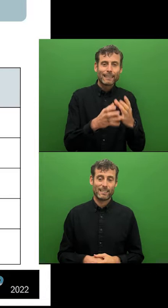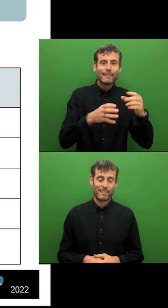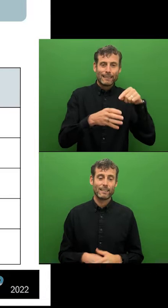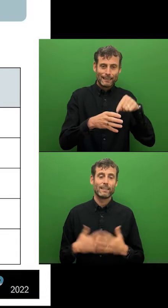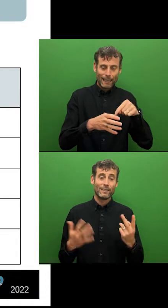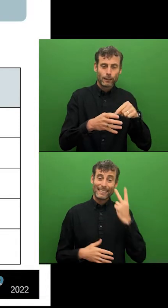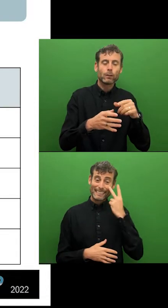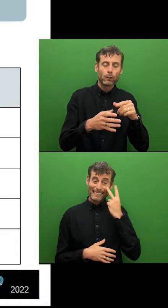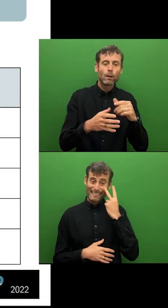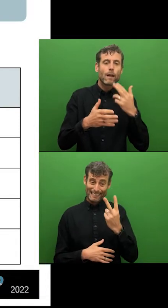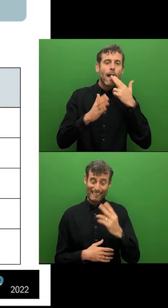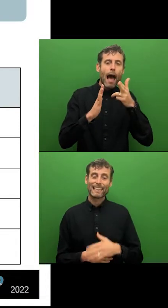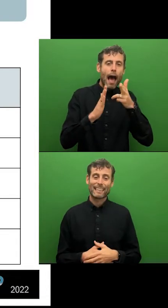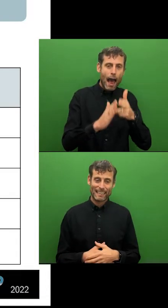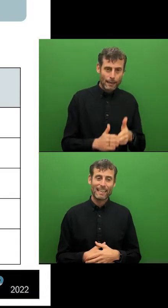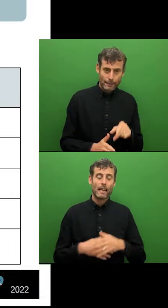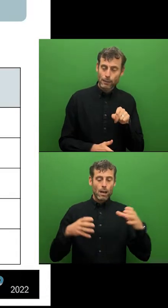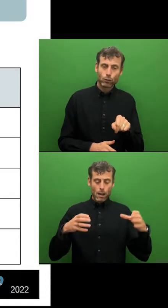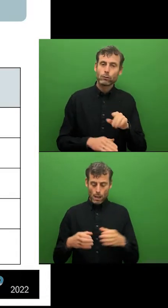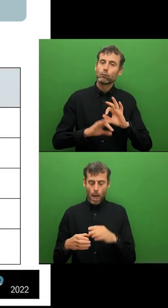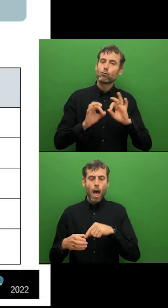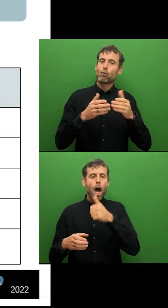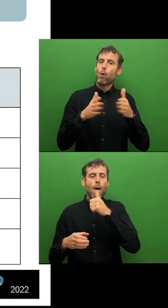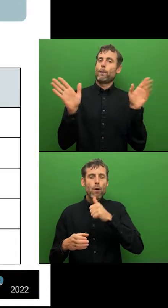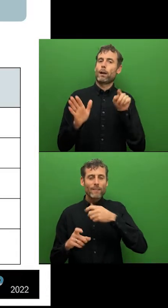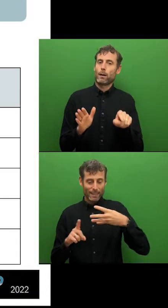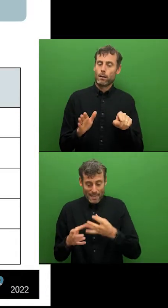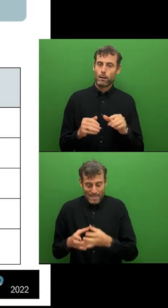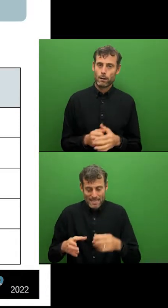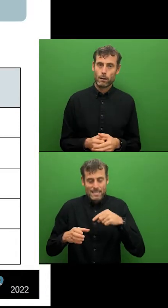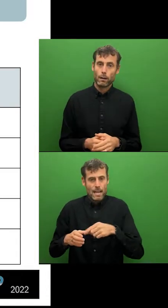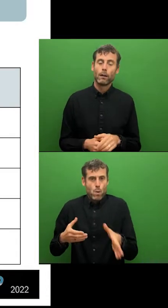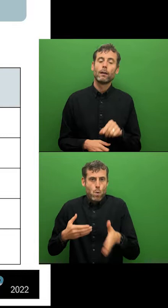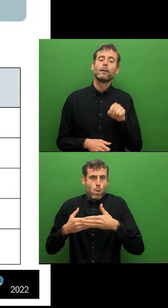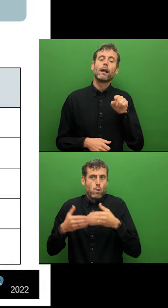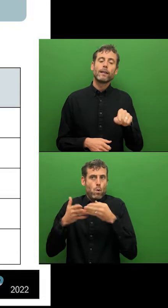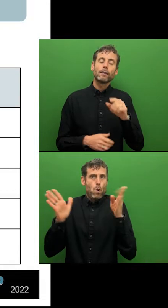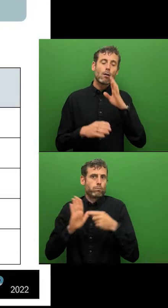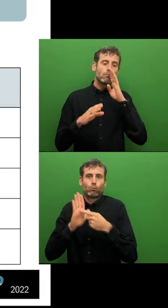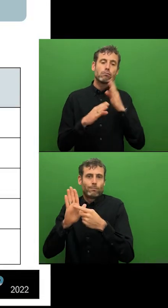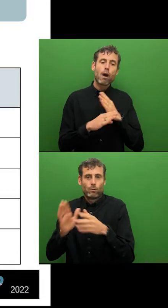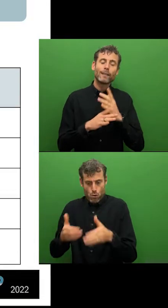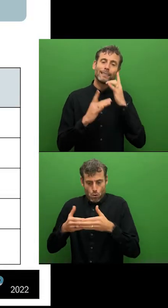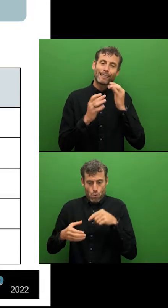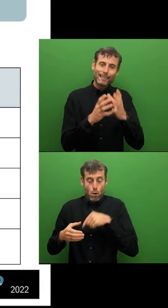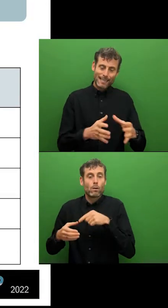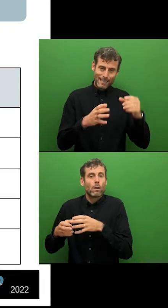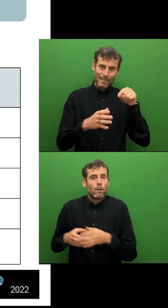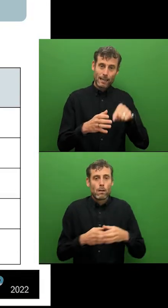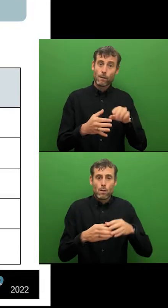used for data challenges where the annotations are not publicly available. We use part of this private test set